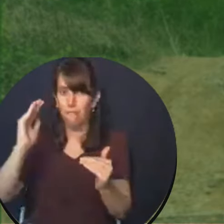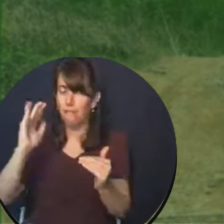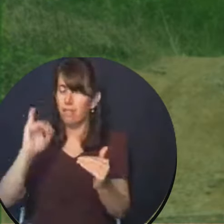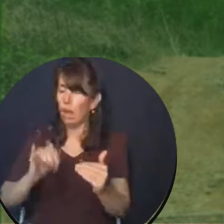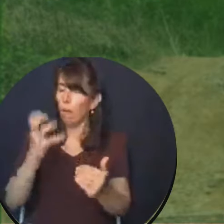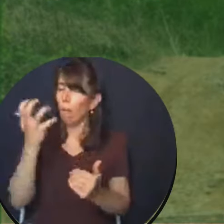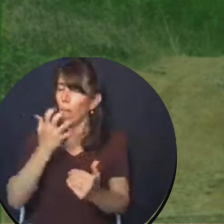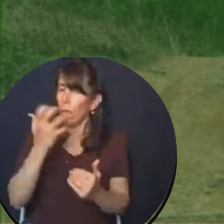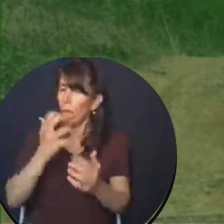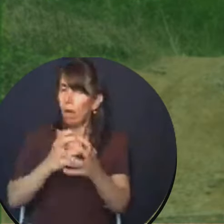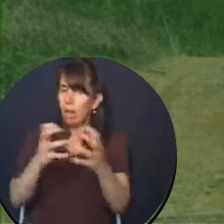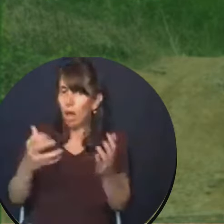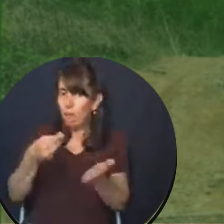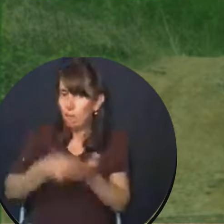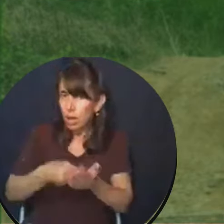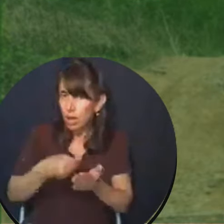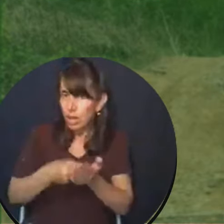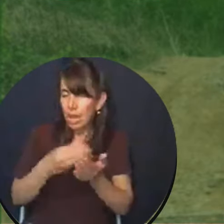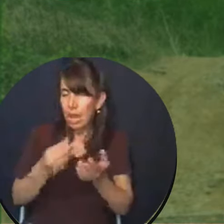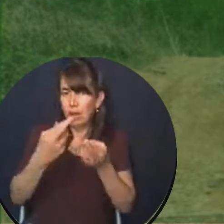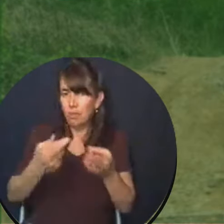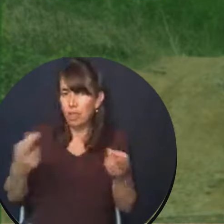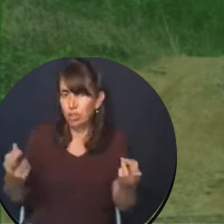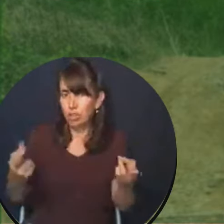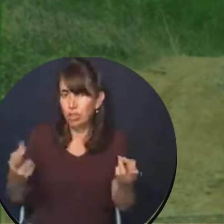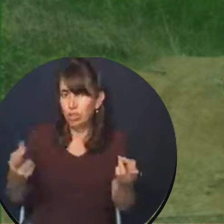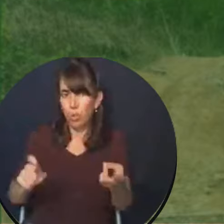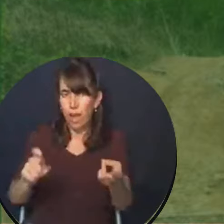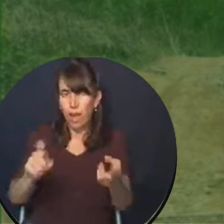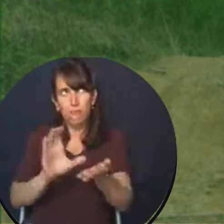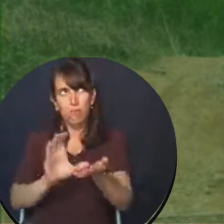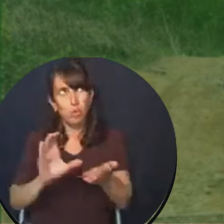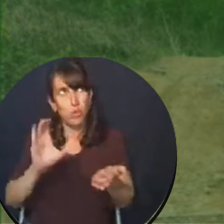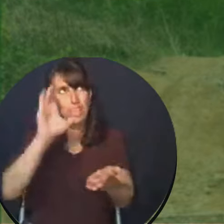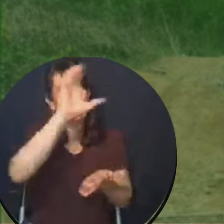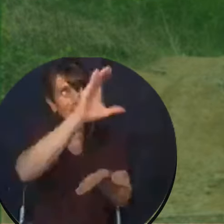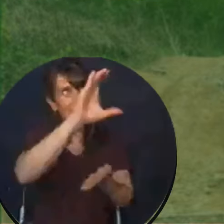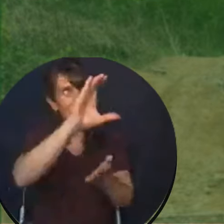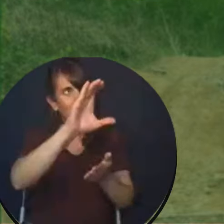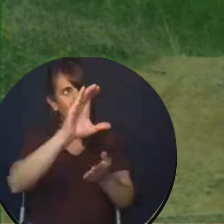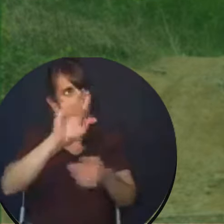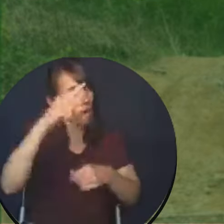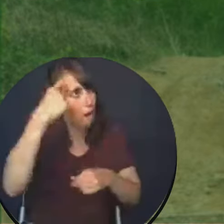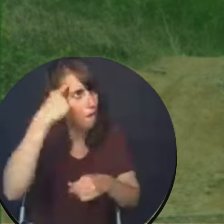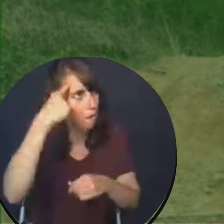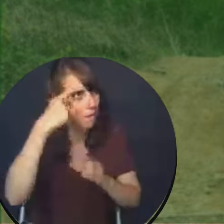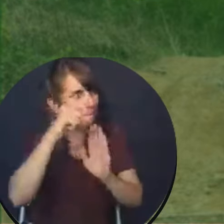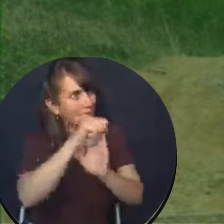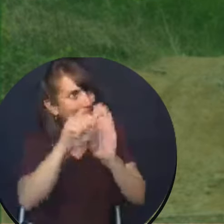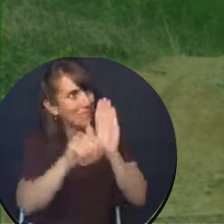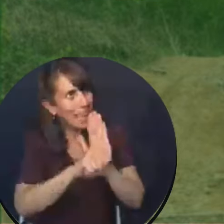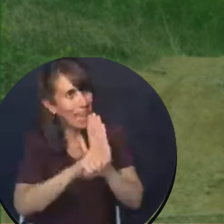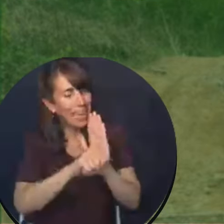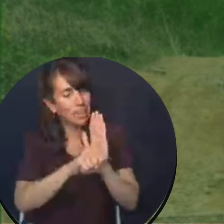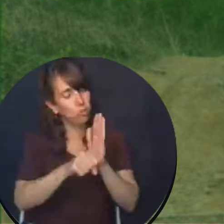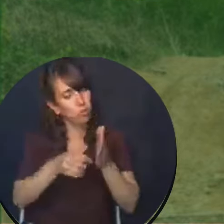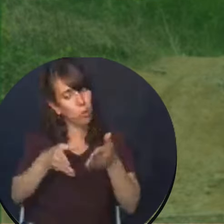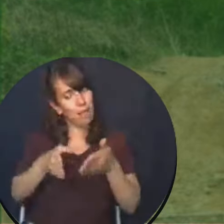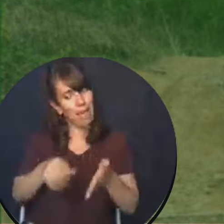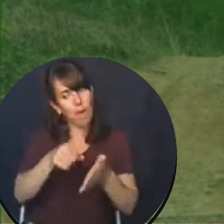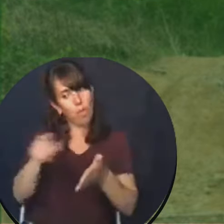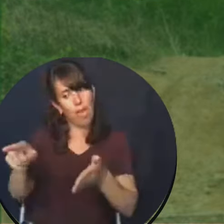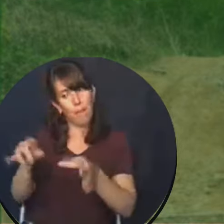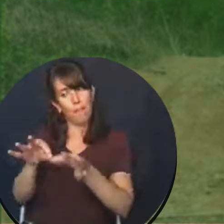money and resources that you have to give the state in order to get someone free. It's 100% worth it, but they make it